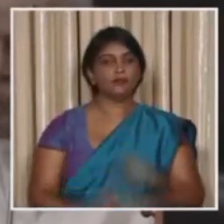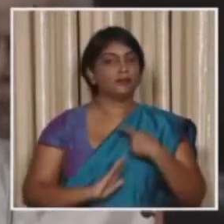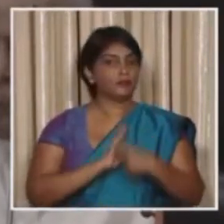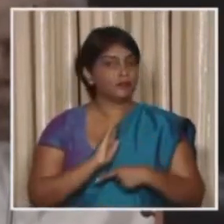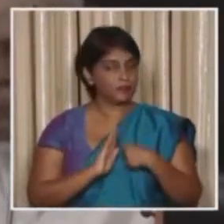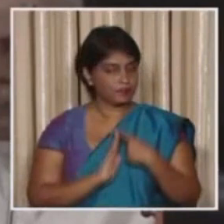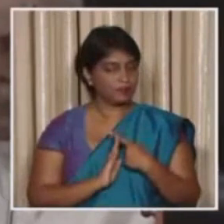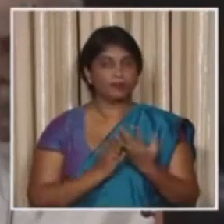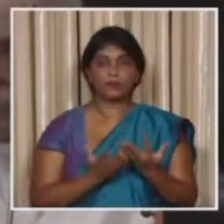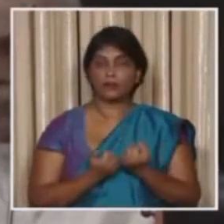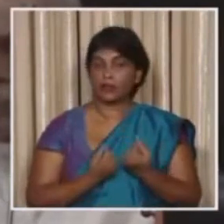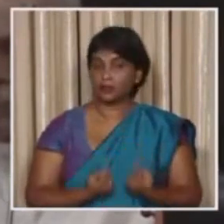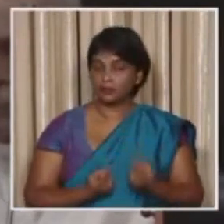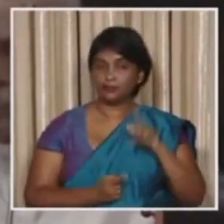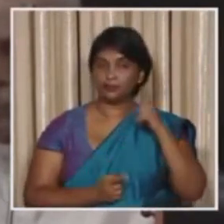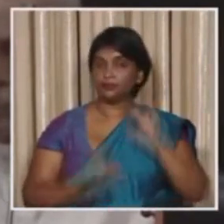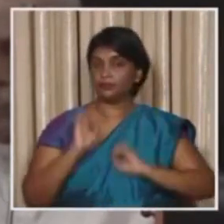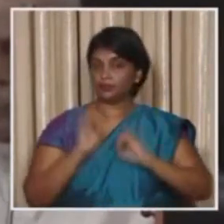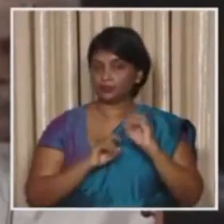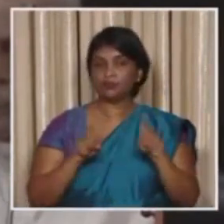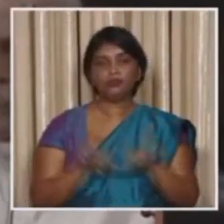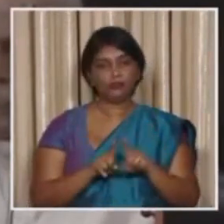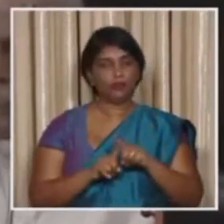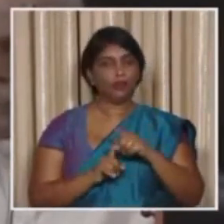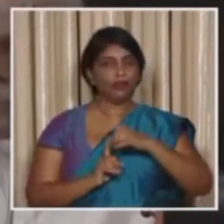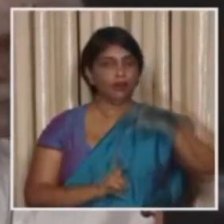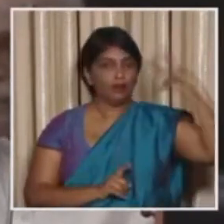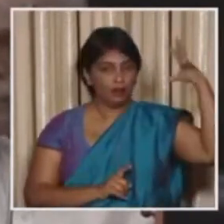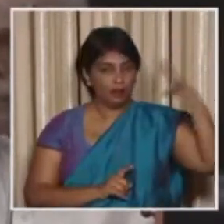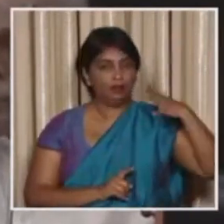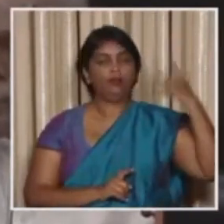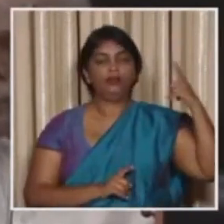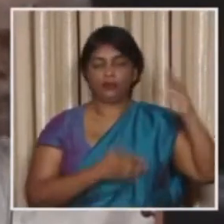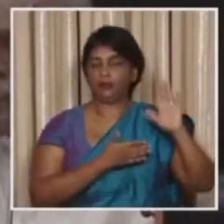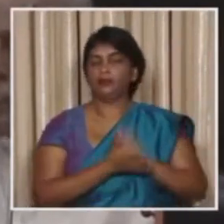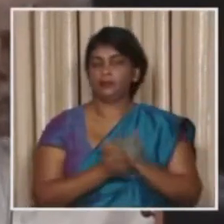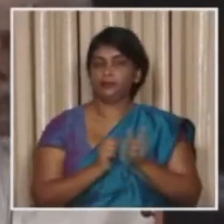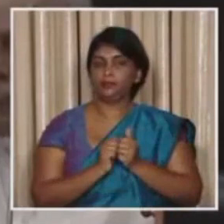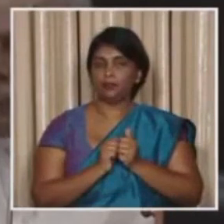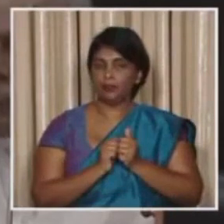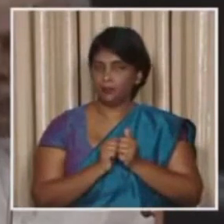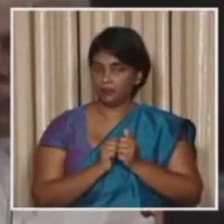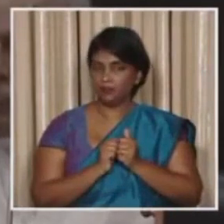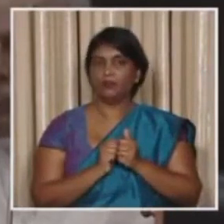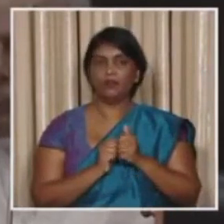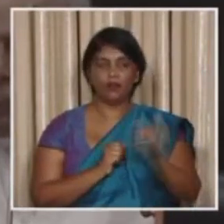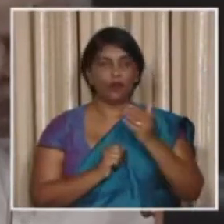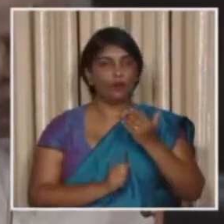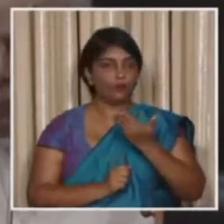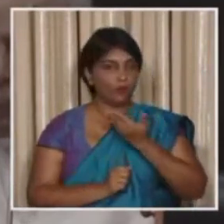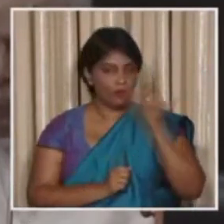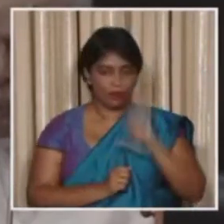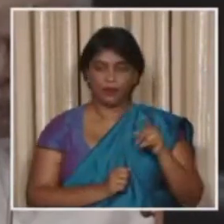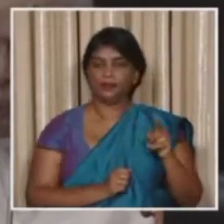by 2030. One of the key objectives of both Northern and Eastern development plan is to harness the region's renewable energy